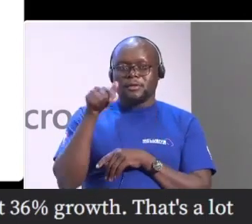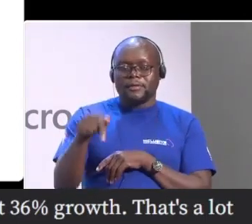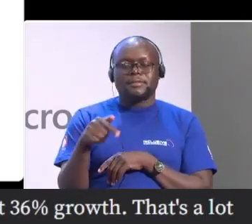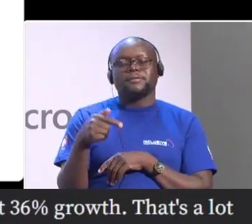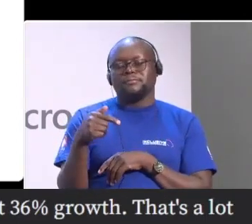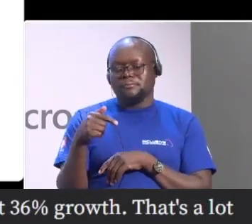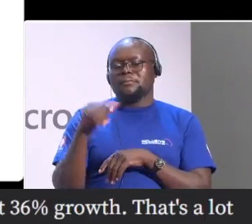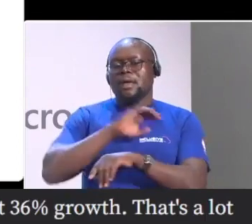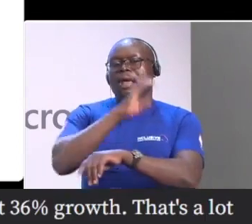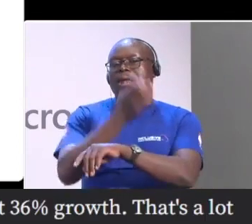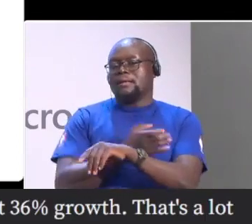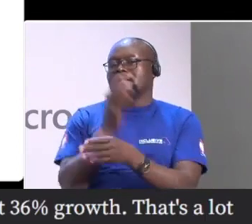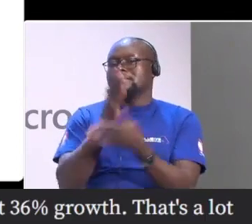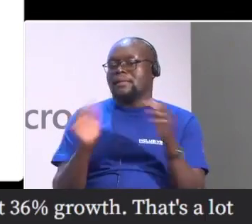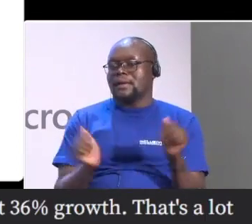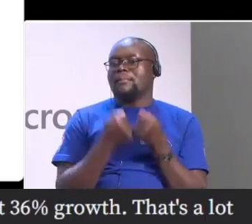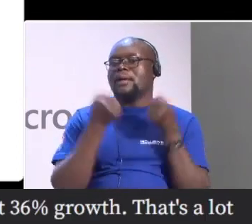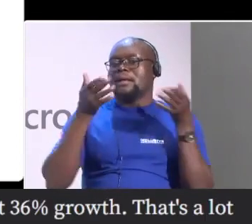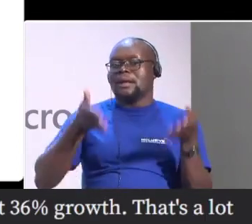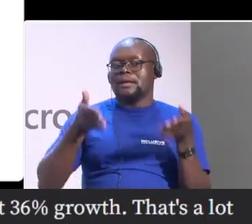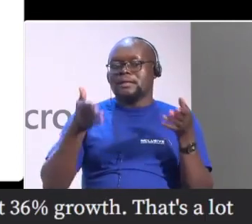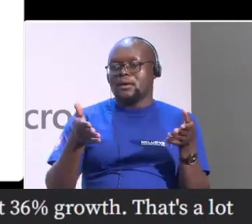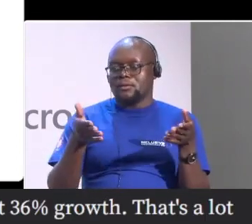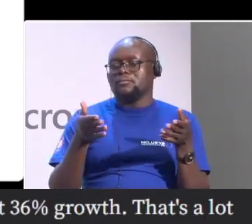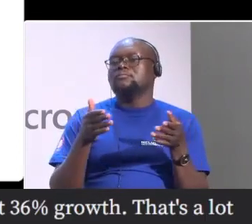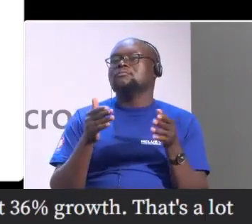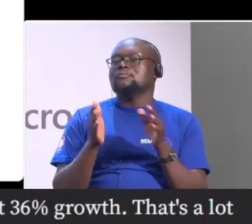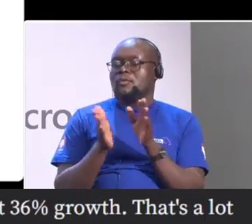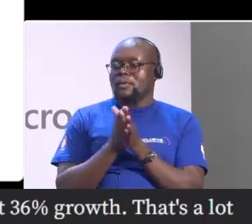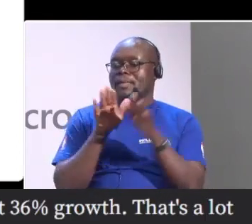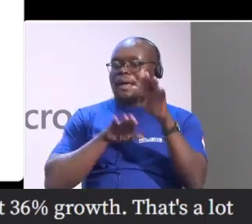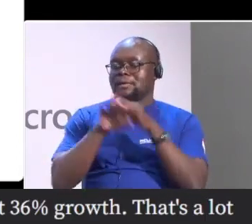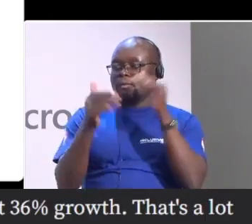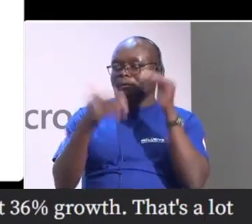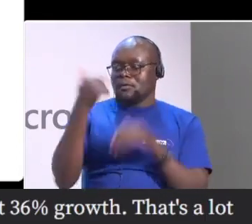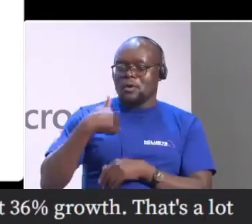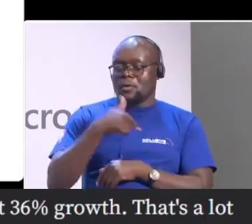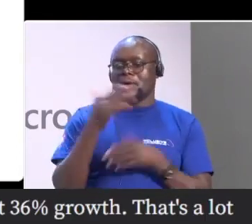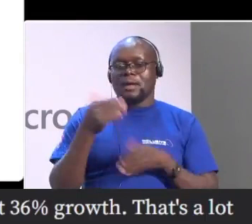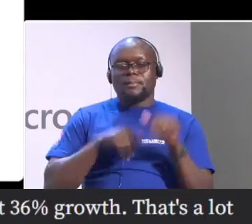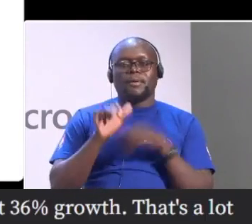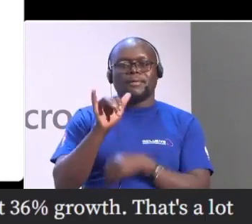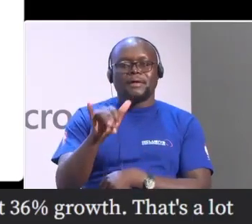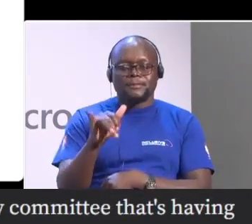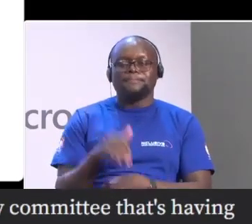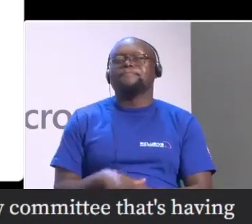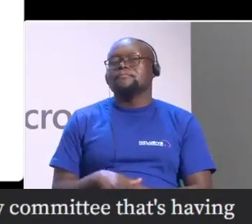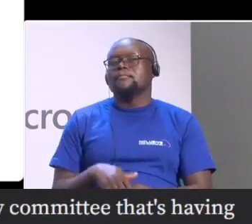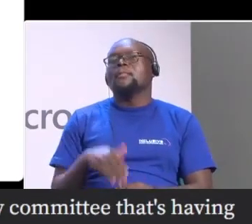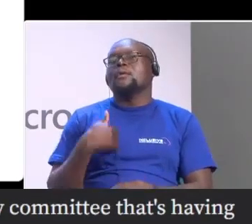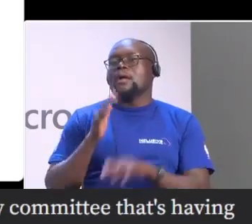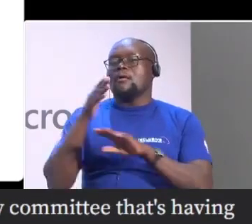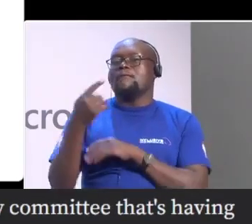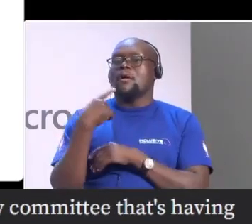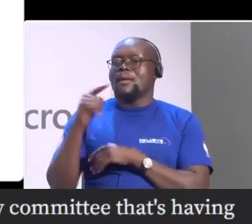synergy going on. Something's happening right now in regards to the accessibility profession, and we're pretty excited about it. We are in over 100